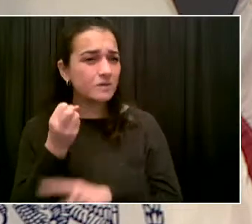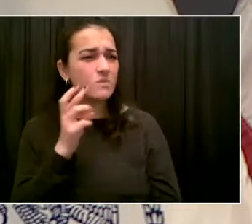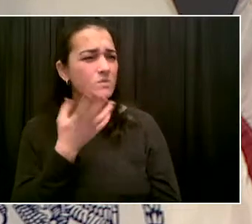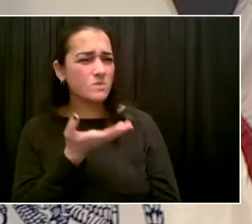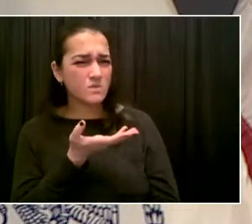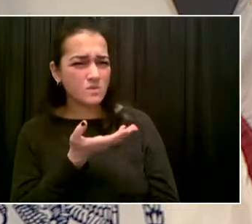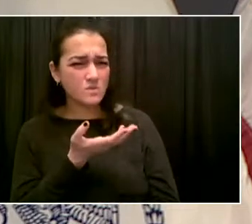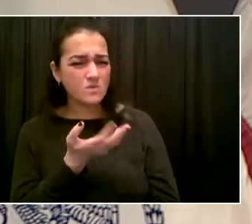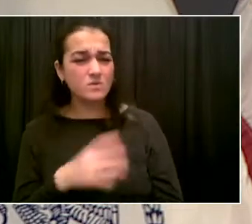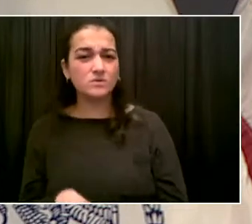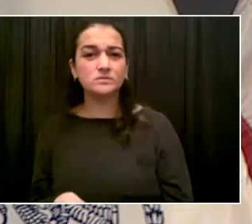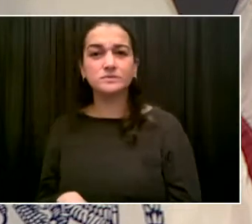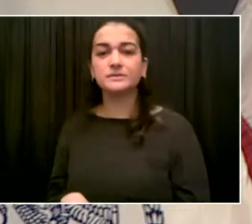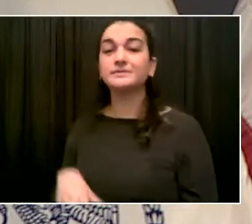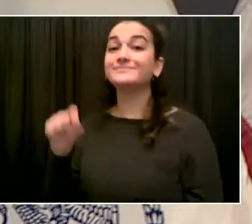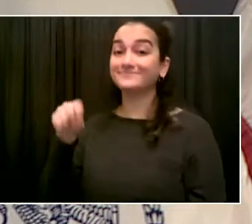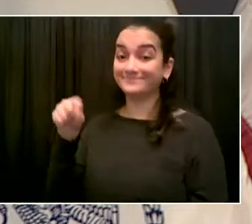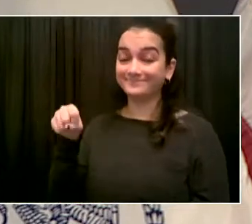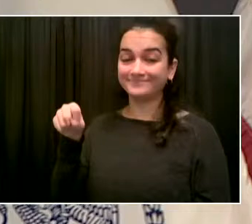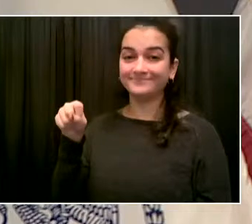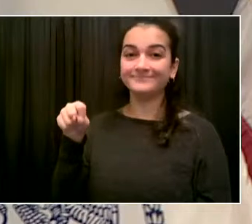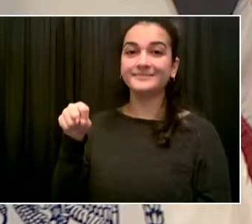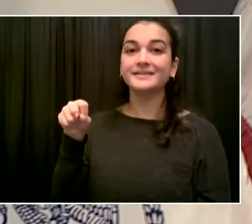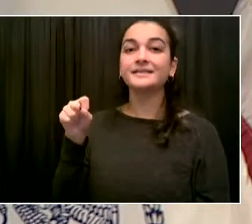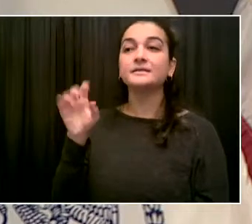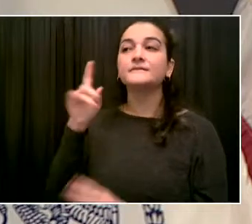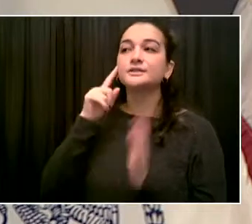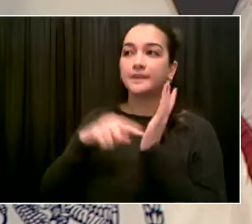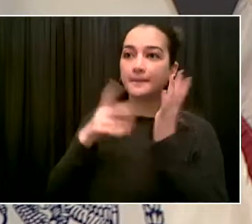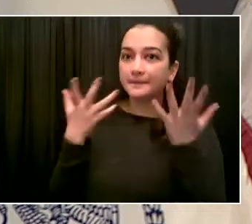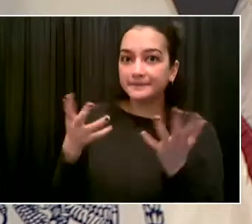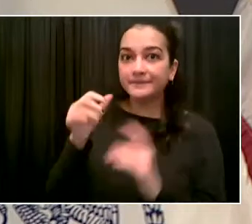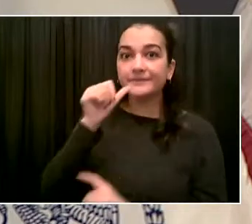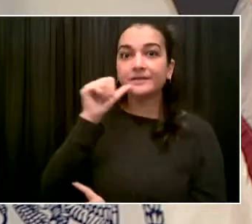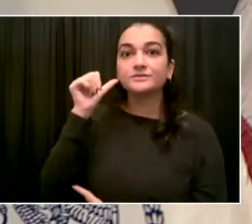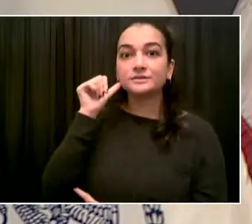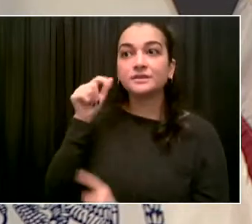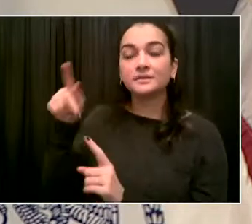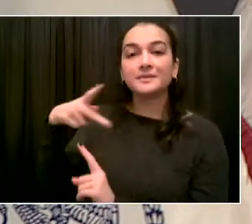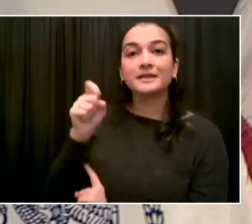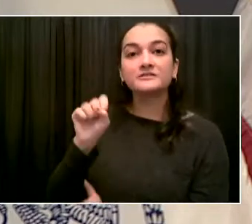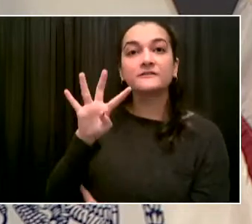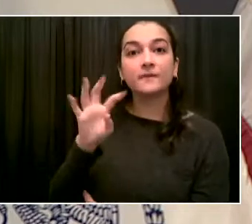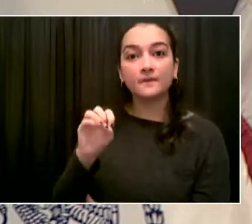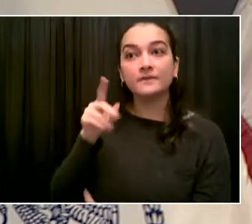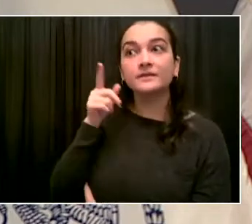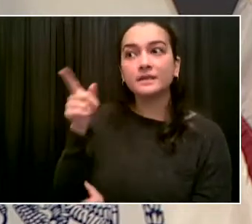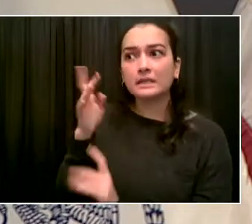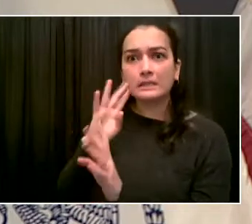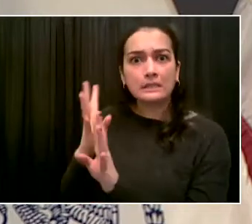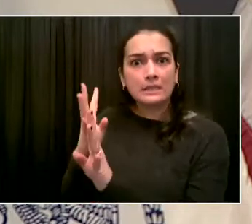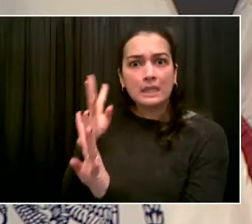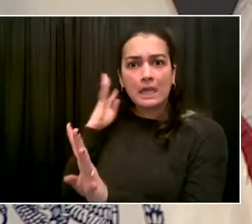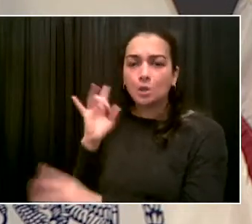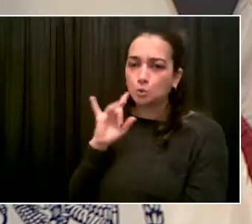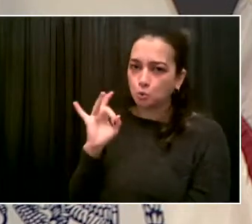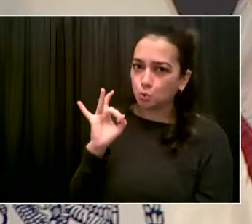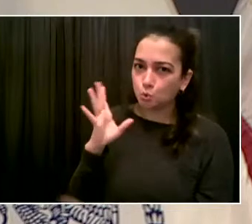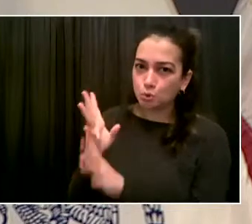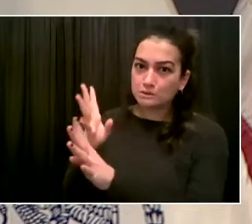line. The solution was to send a mobile vaccine van to that school immediately. And that was able to, that van was able to